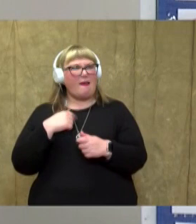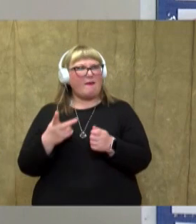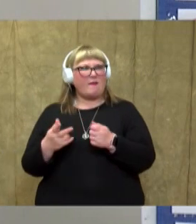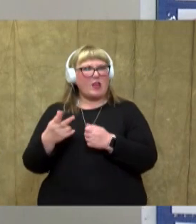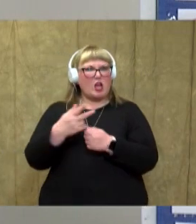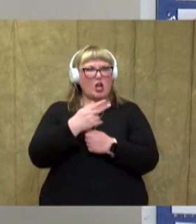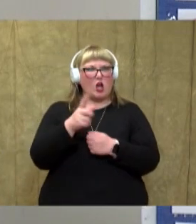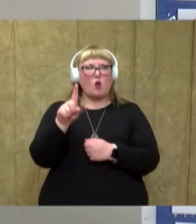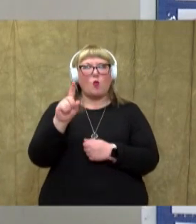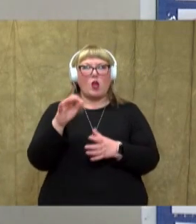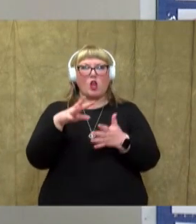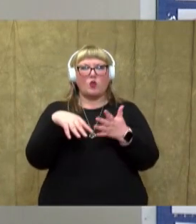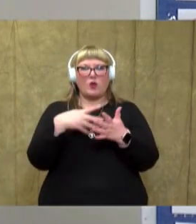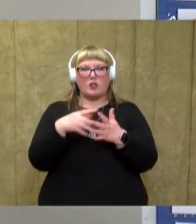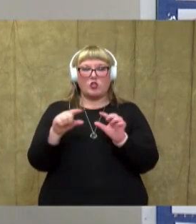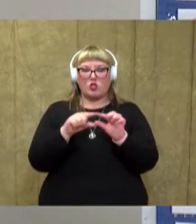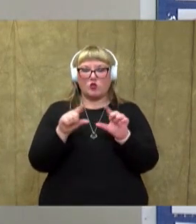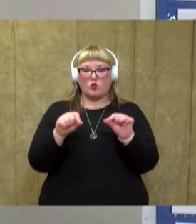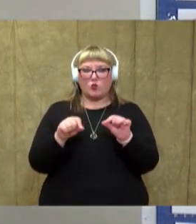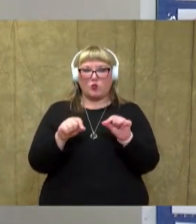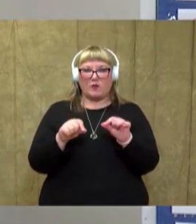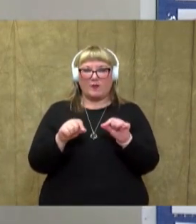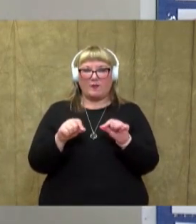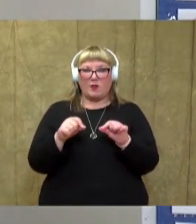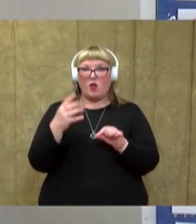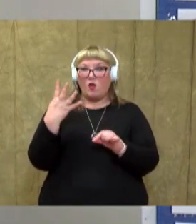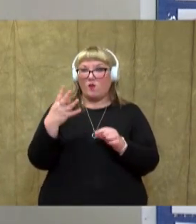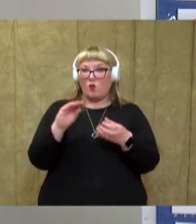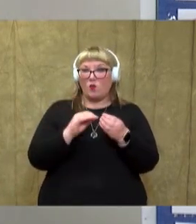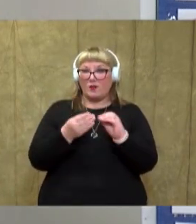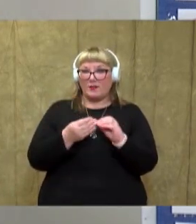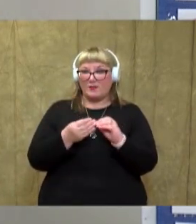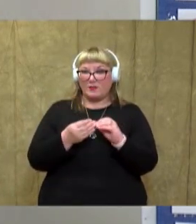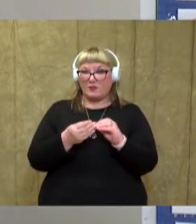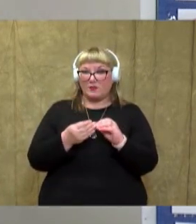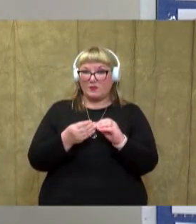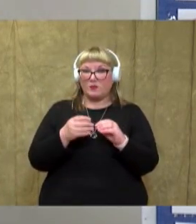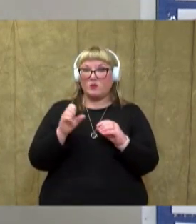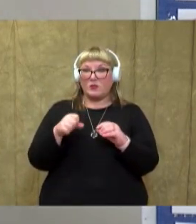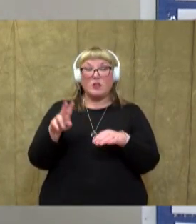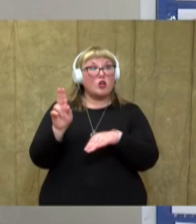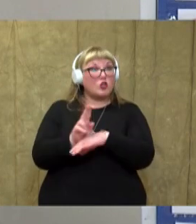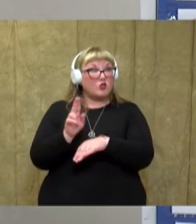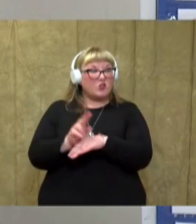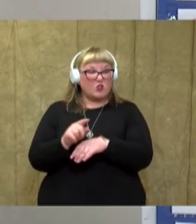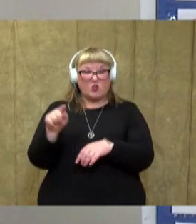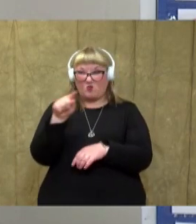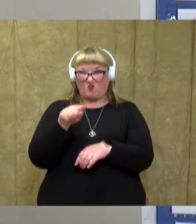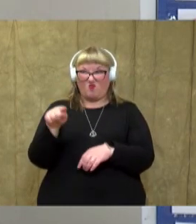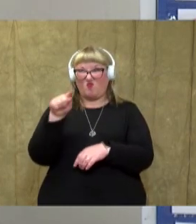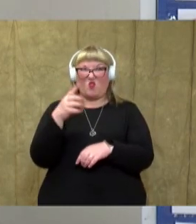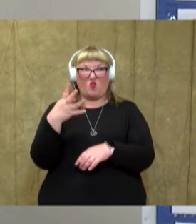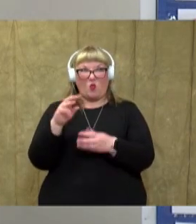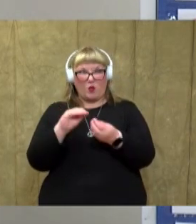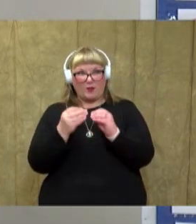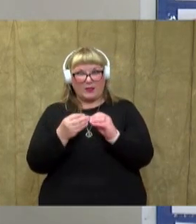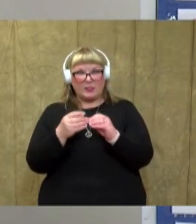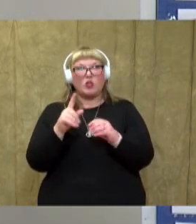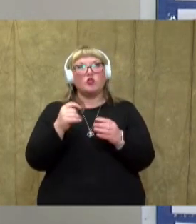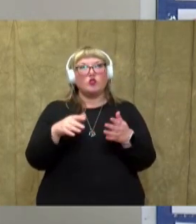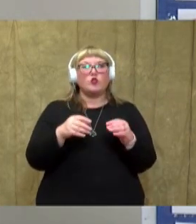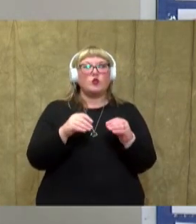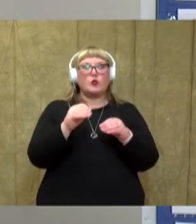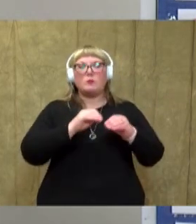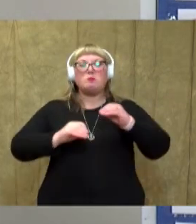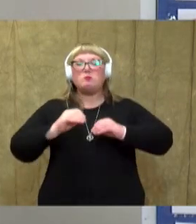a hundreds chart into squares of 4 numbers. And you can use these numbers and try to put the hundreds